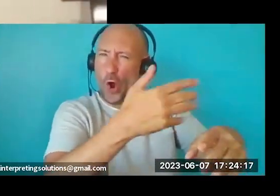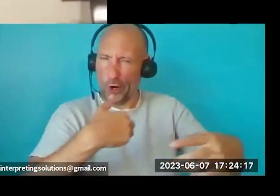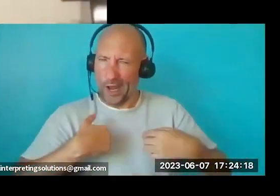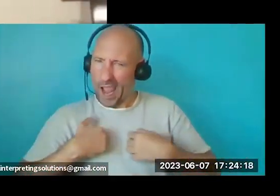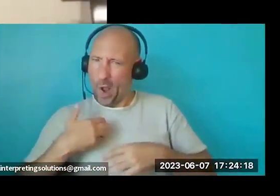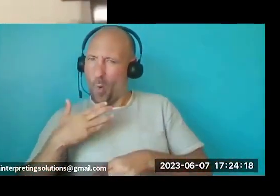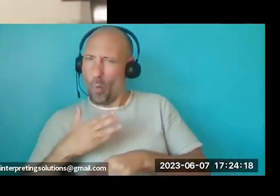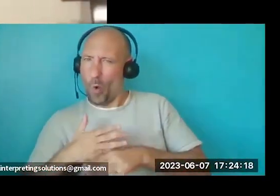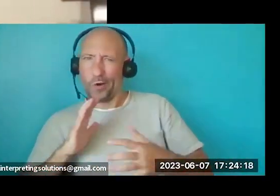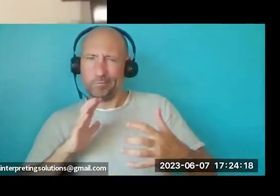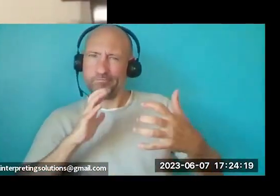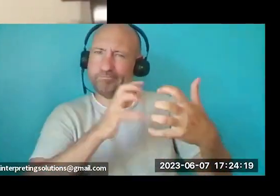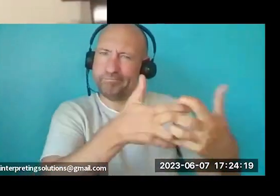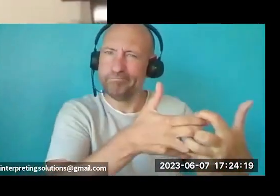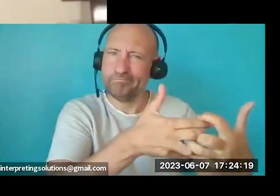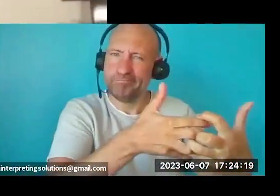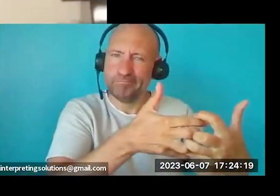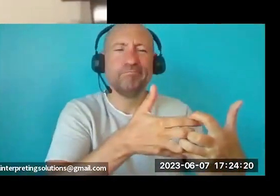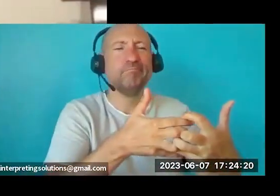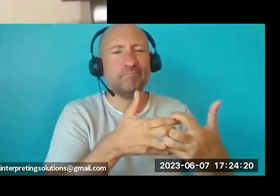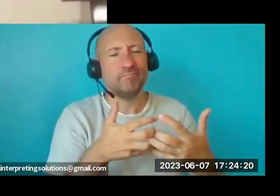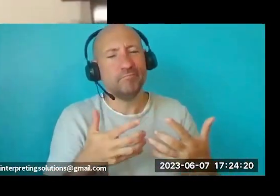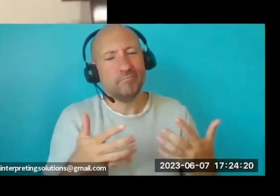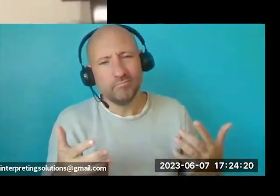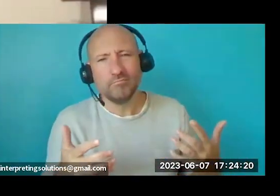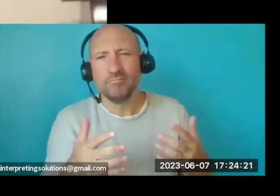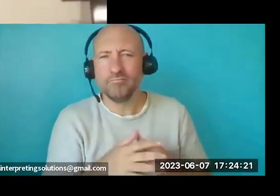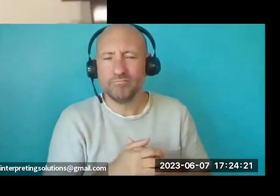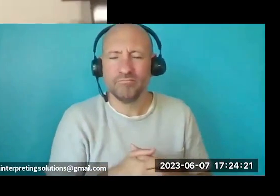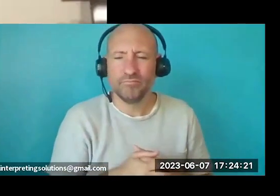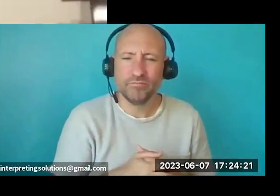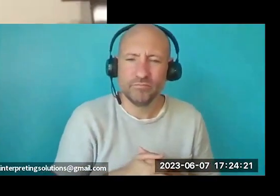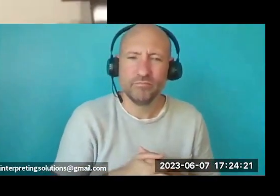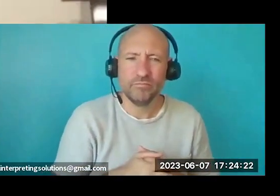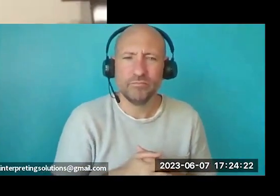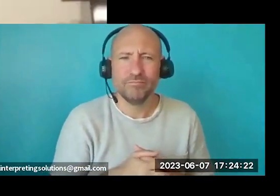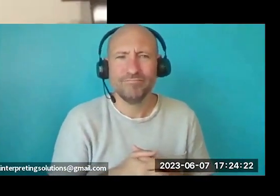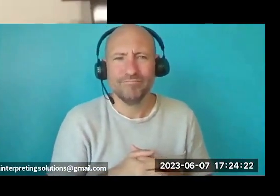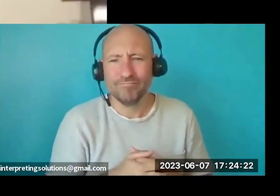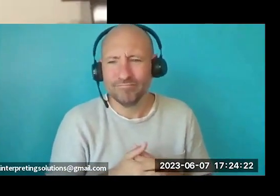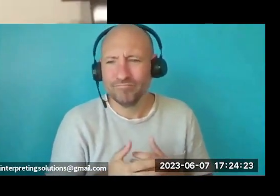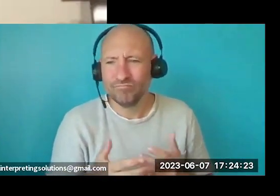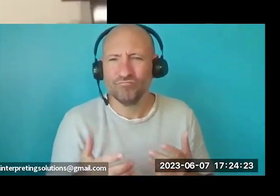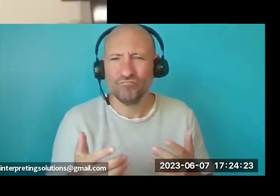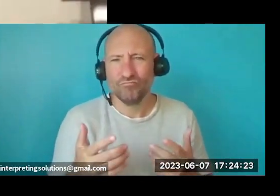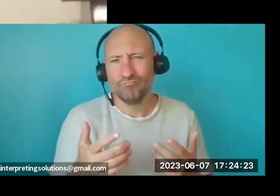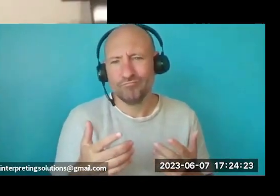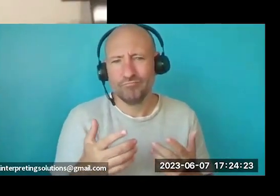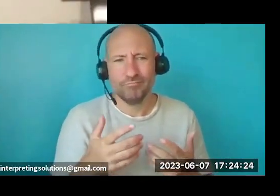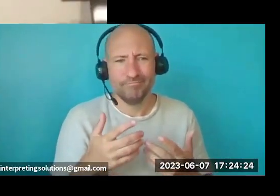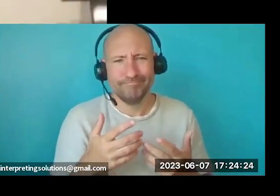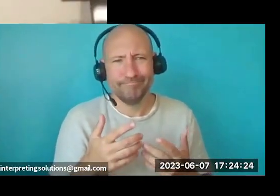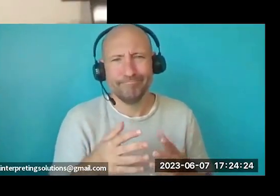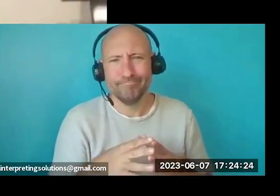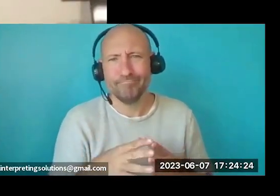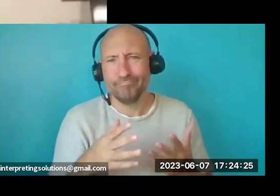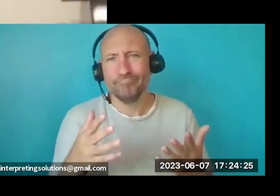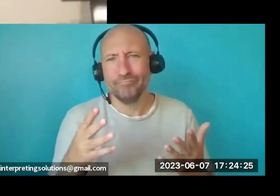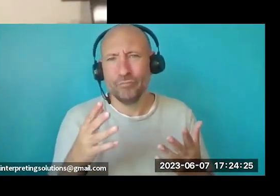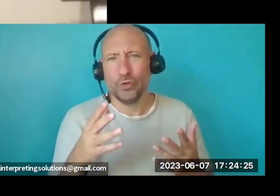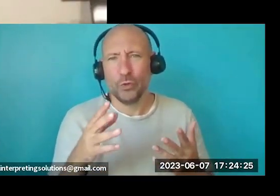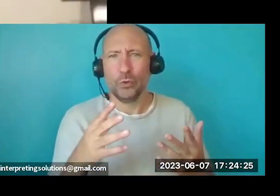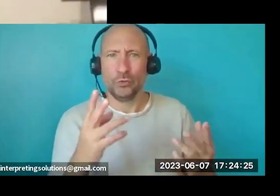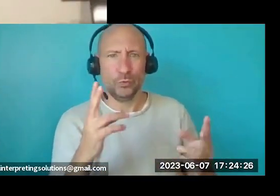artist. There are several ways you can see